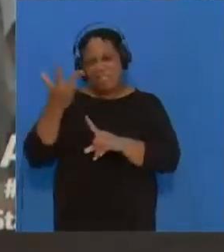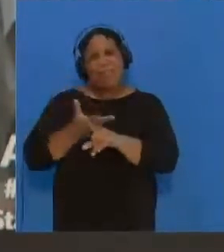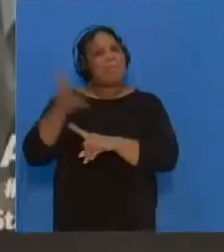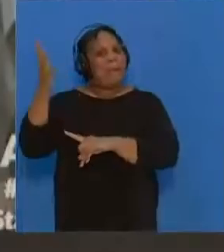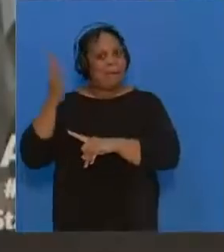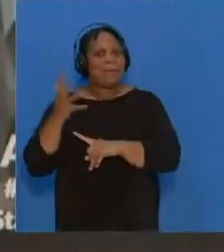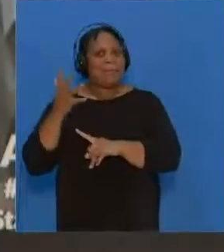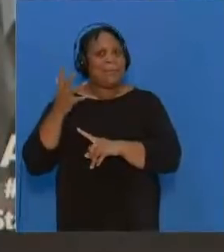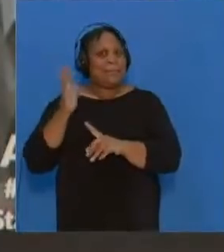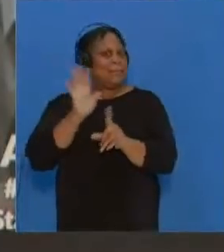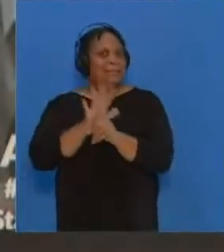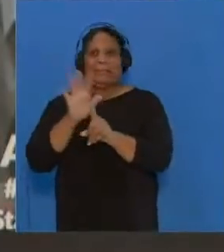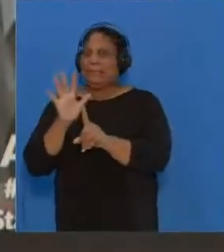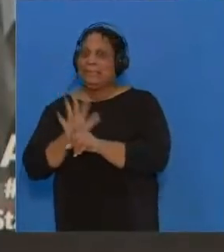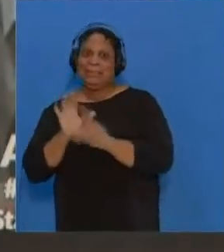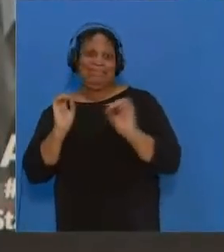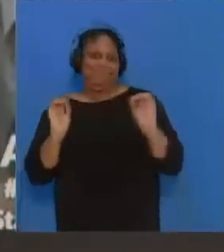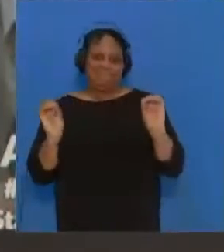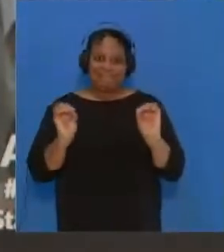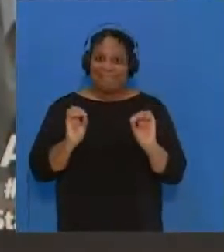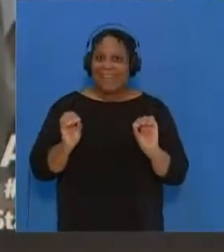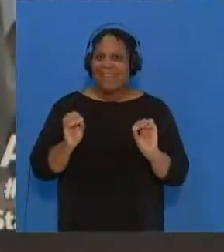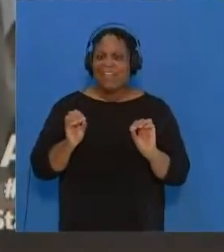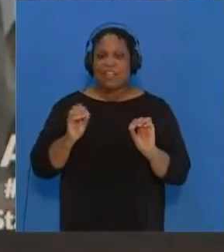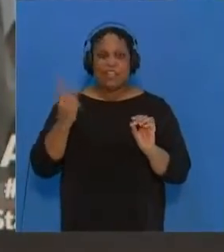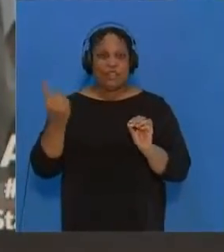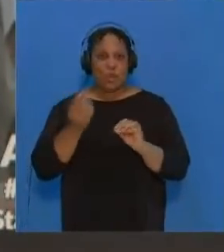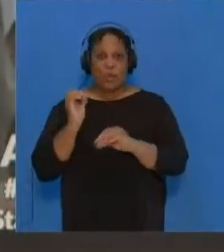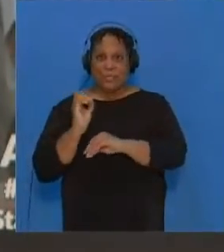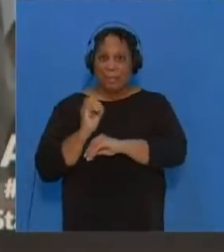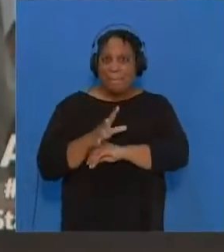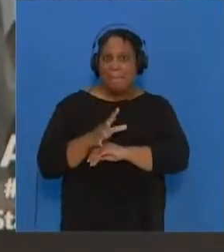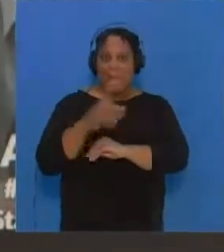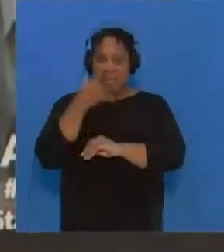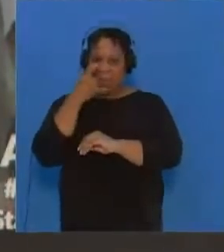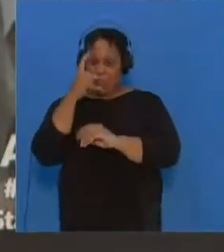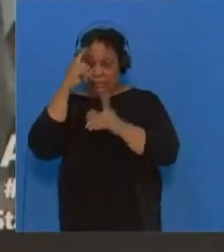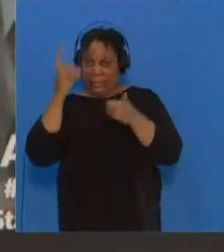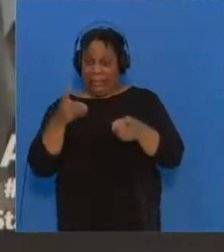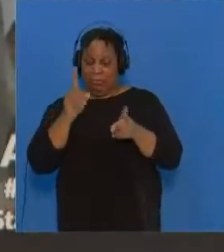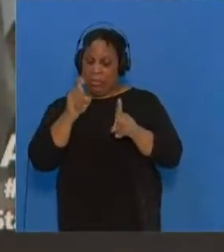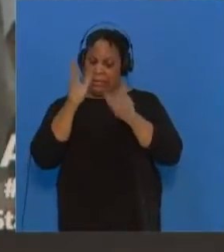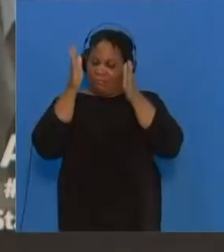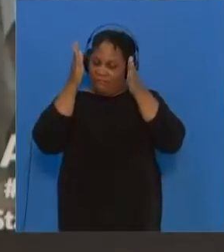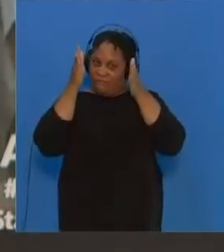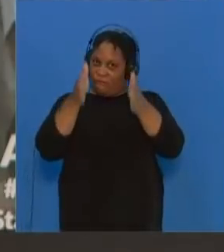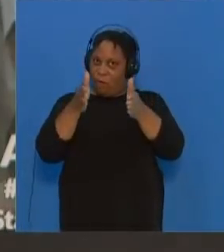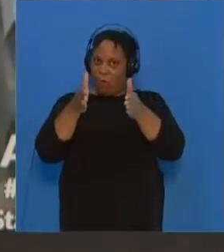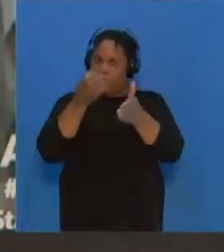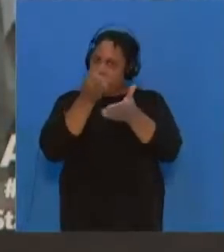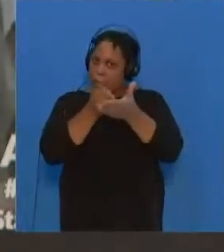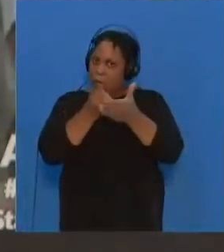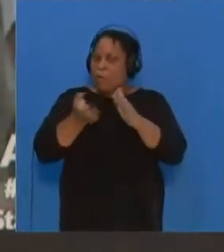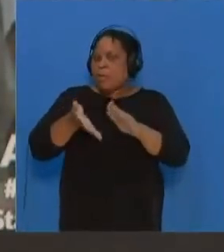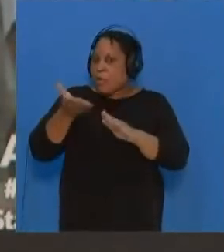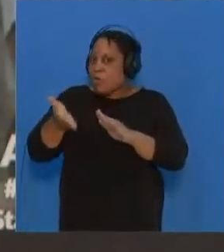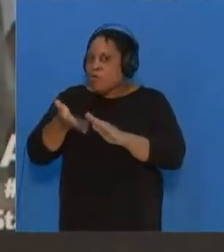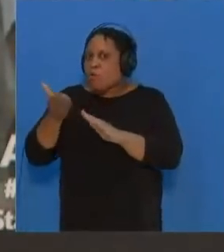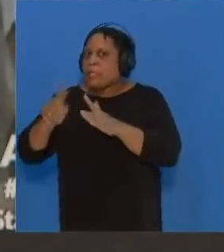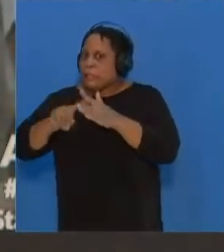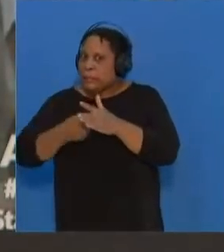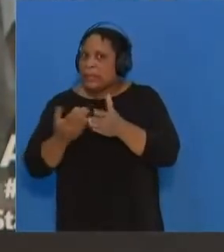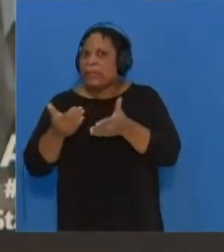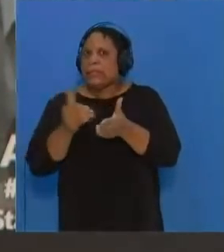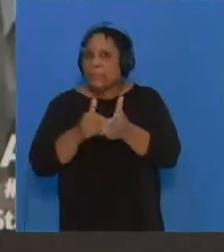been popular, and there's always an impact to those decisions. But we have to focus on getting our economy back up and running again. And it's